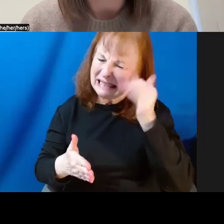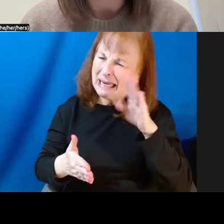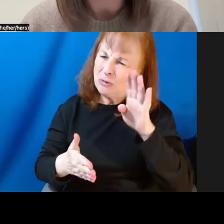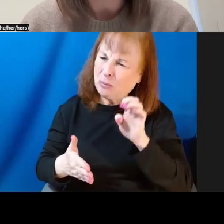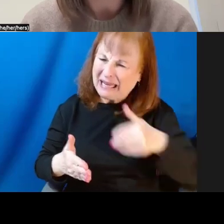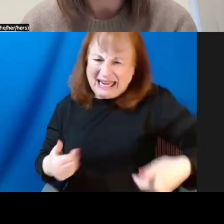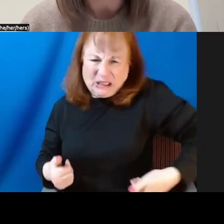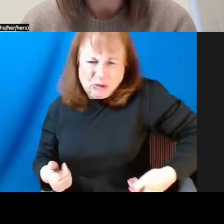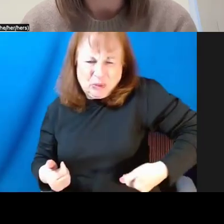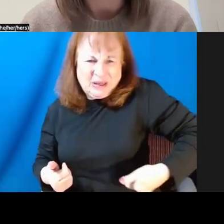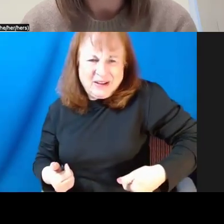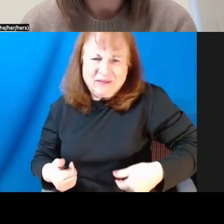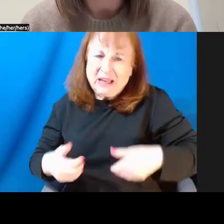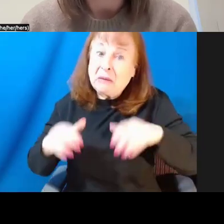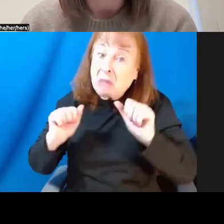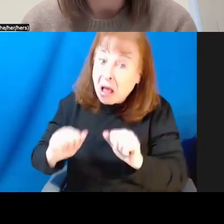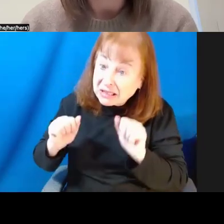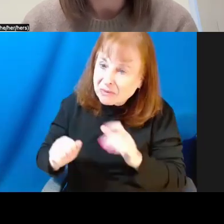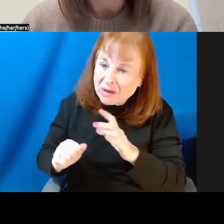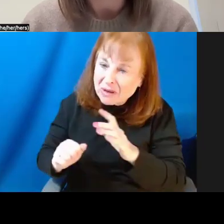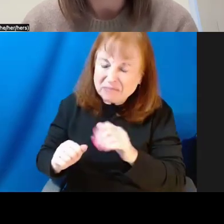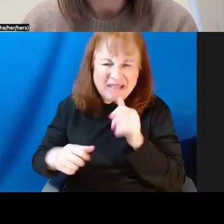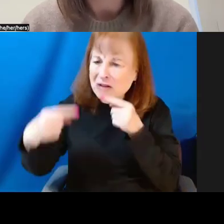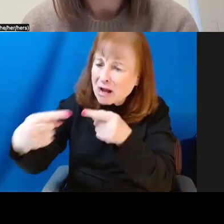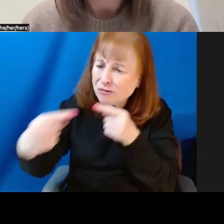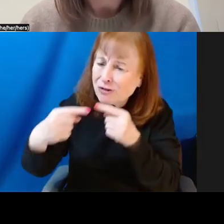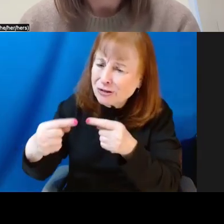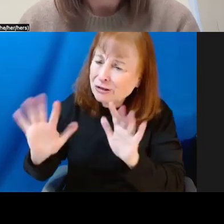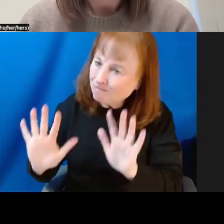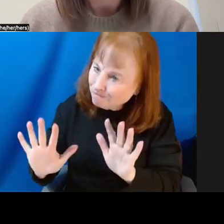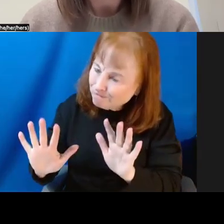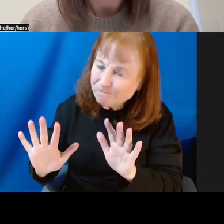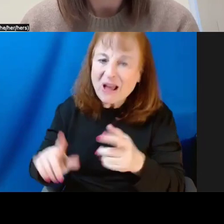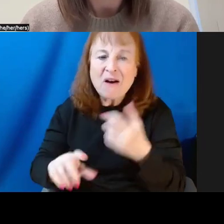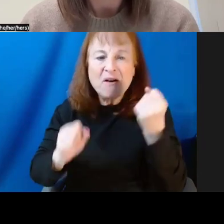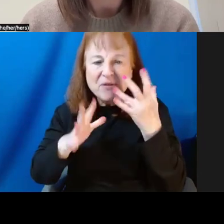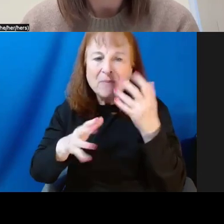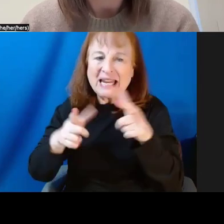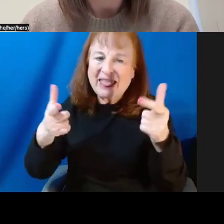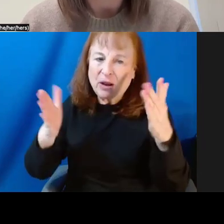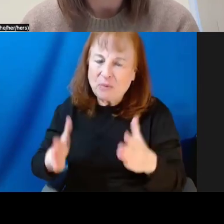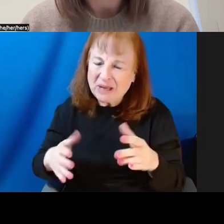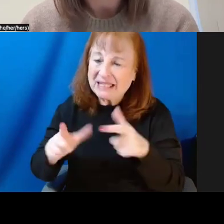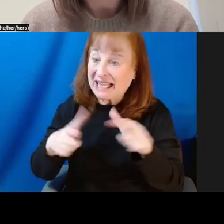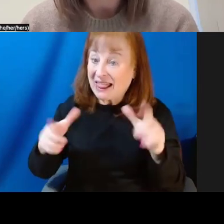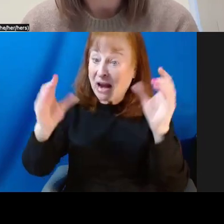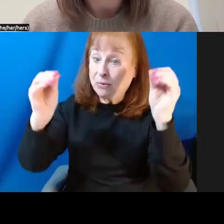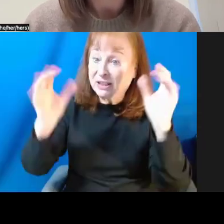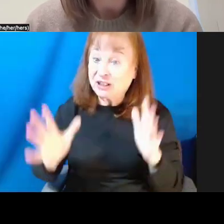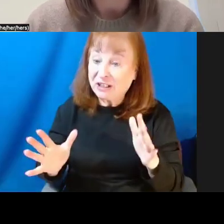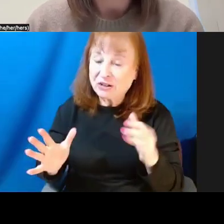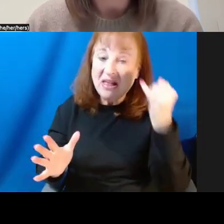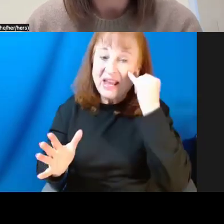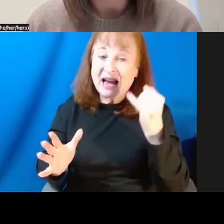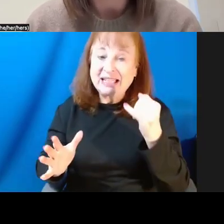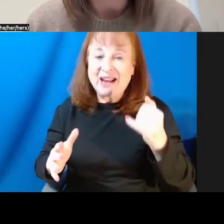be intuitively plausible and uncontroversial. For many linguists and language teachers, the idea